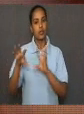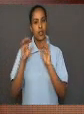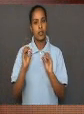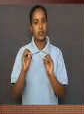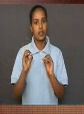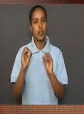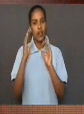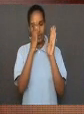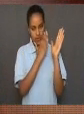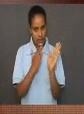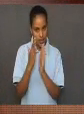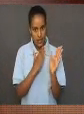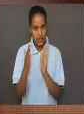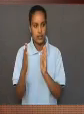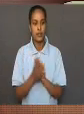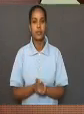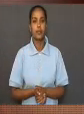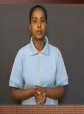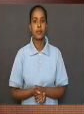Students, let's get ready.